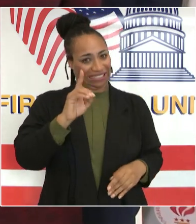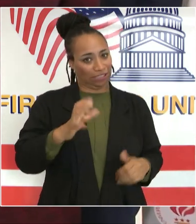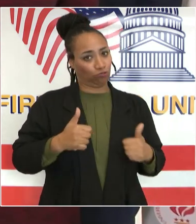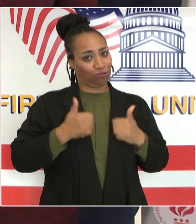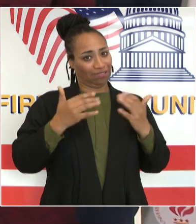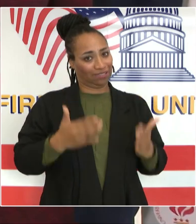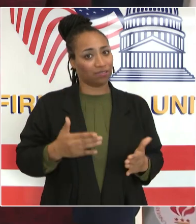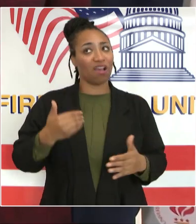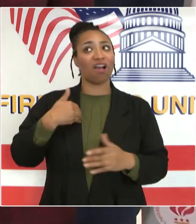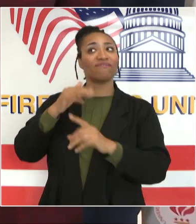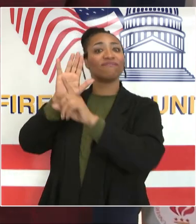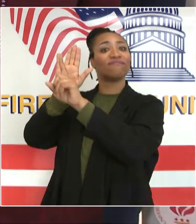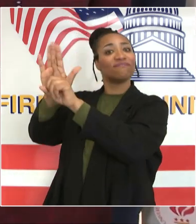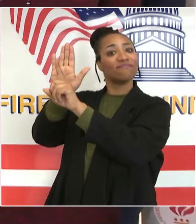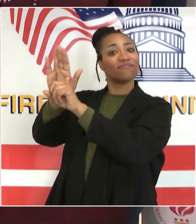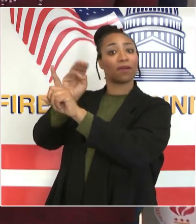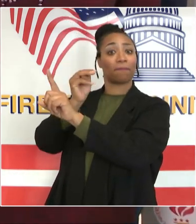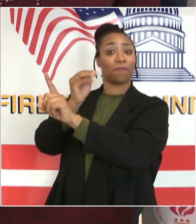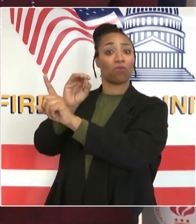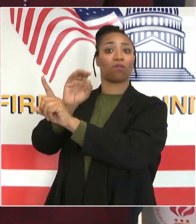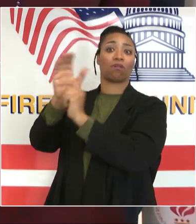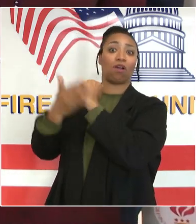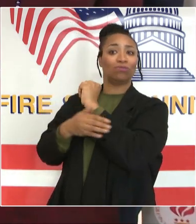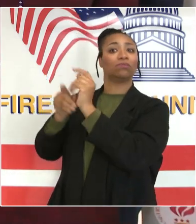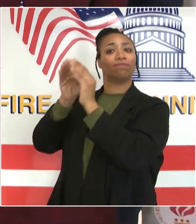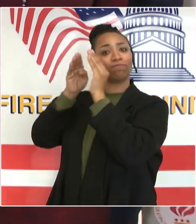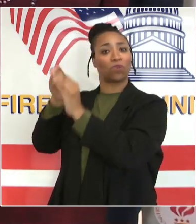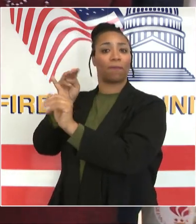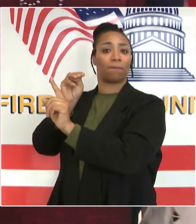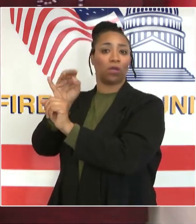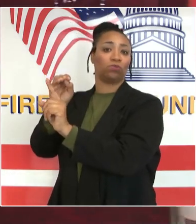would cost to graduate this program?